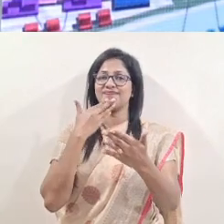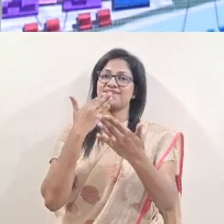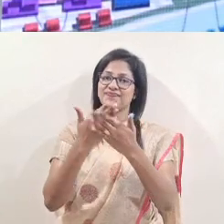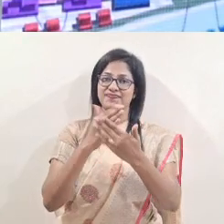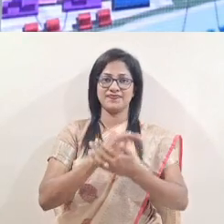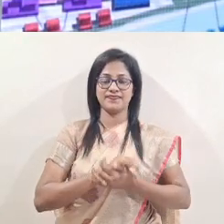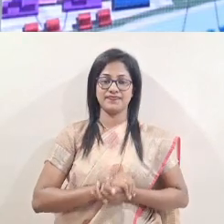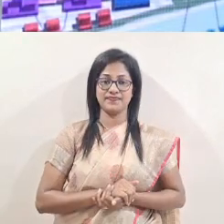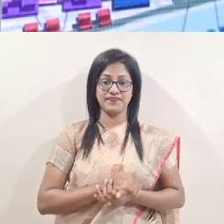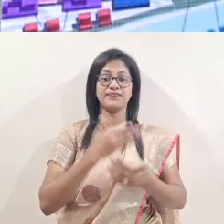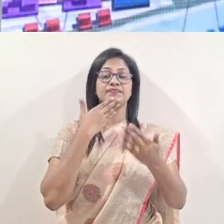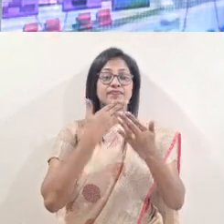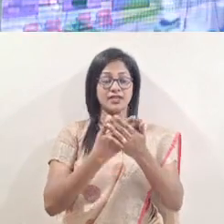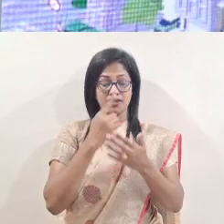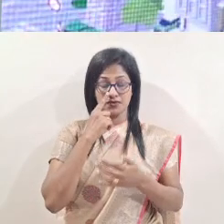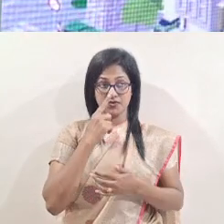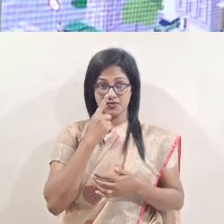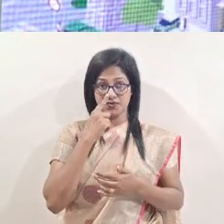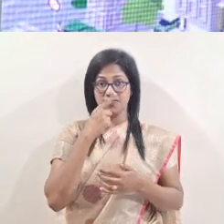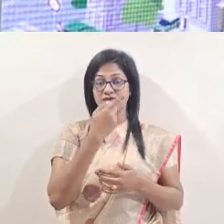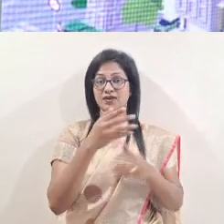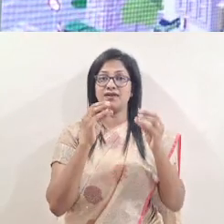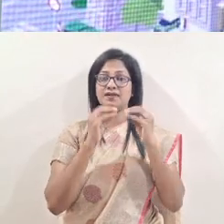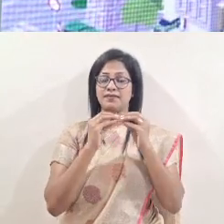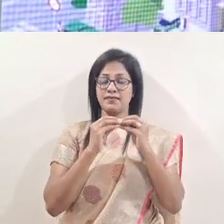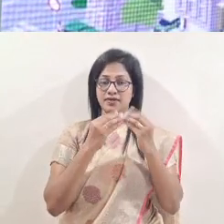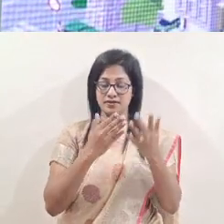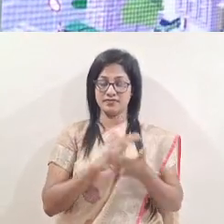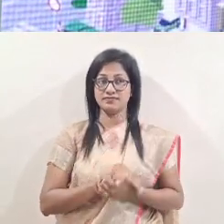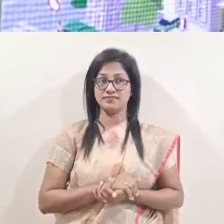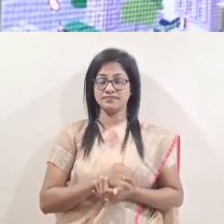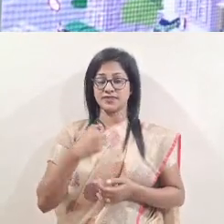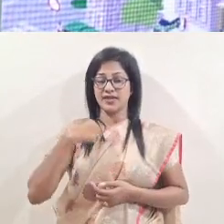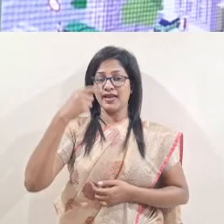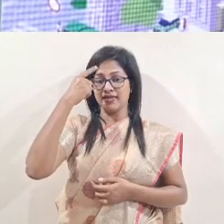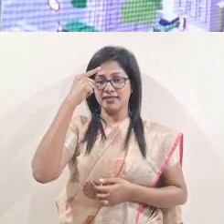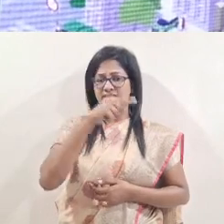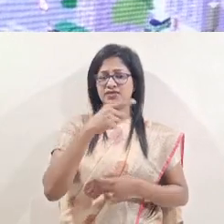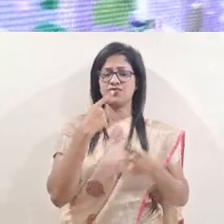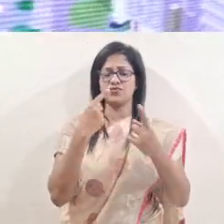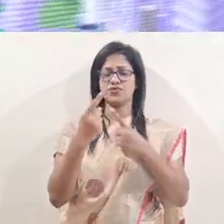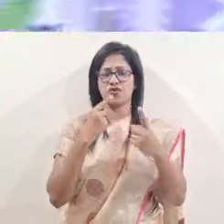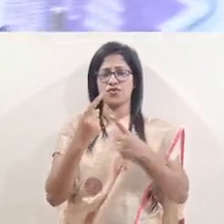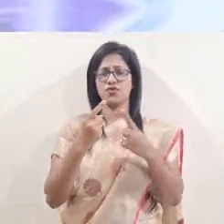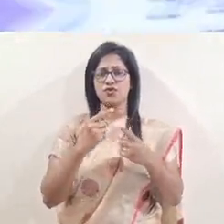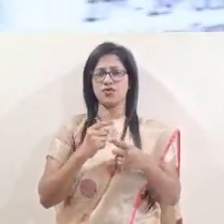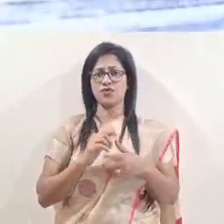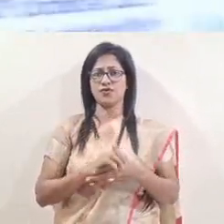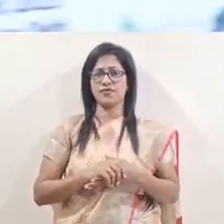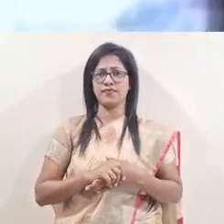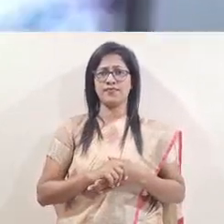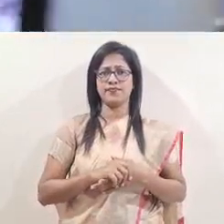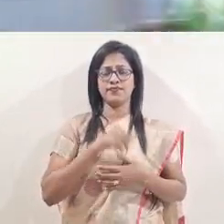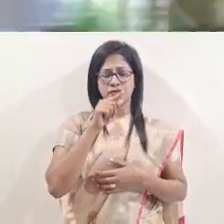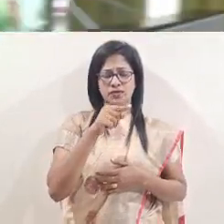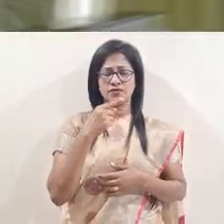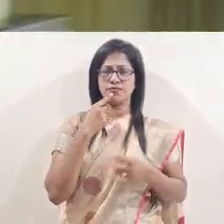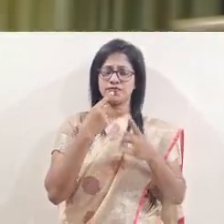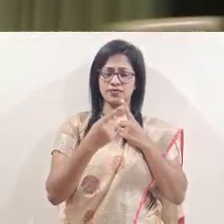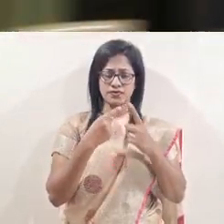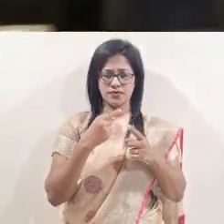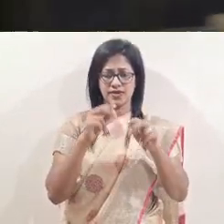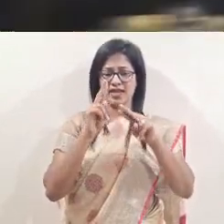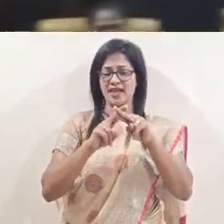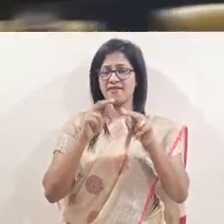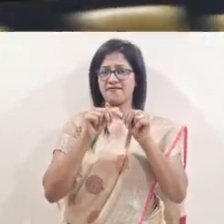Thank you, Bala. I think that you had talked about the FAR